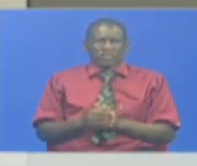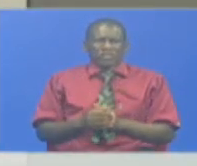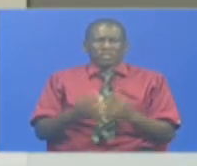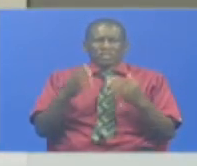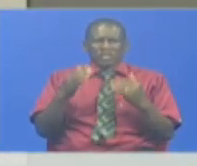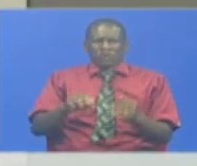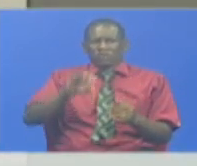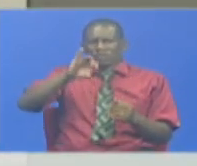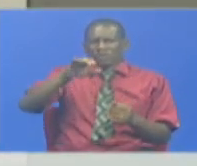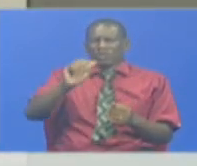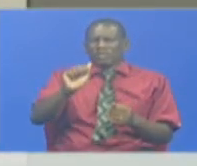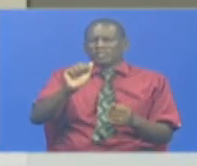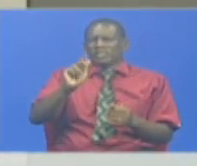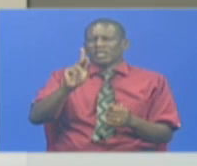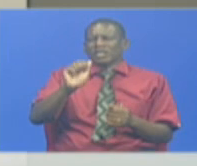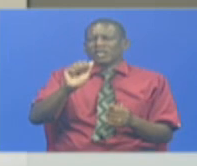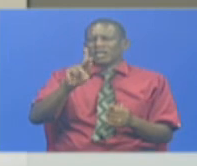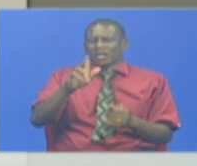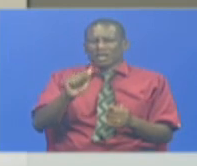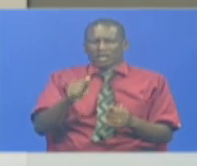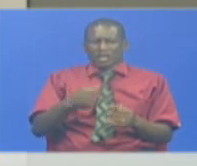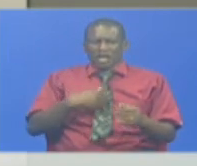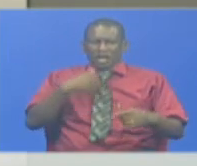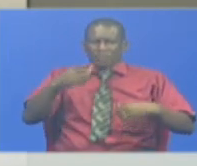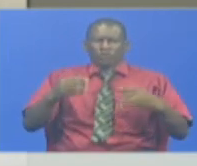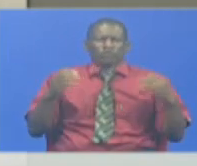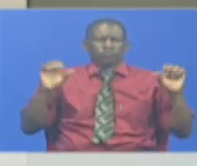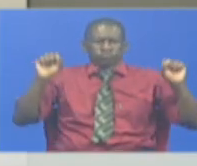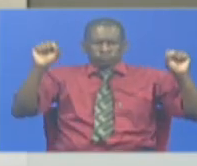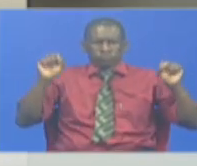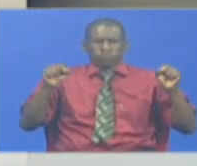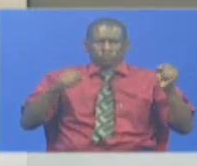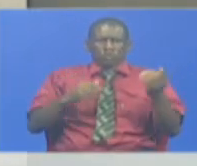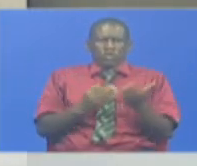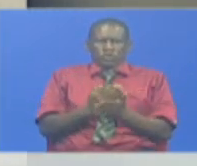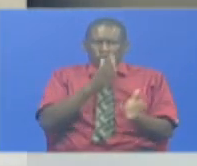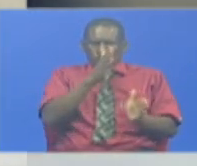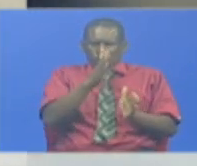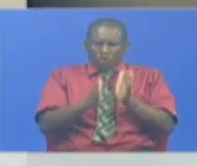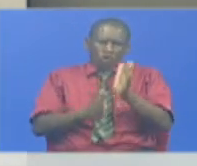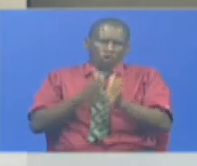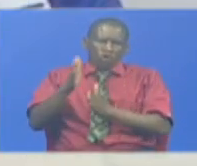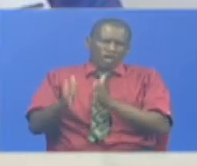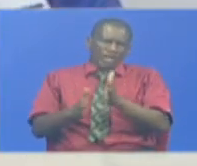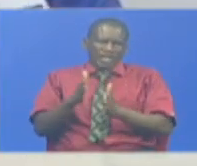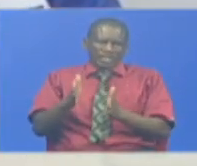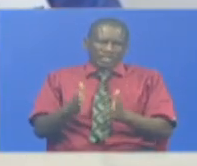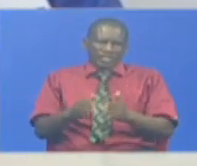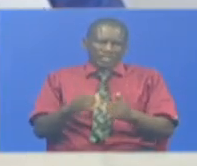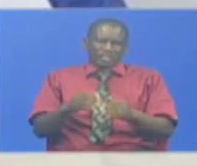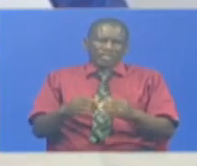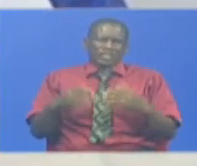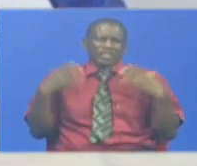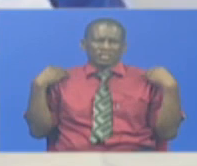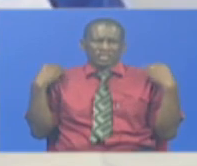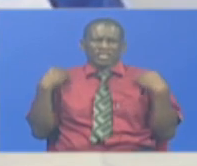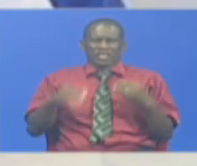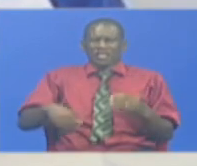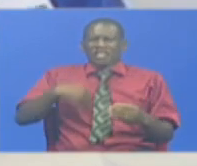Jakaka, as he is known, has been keeping fit through organized online workouts with his teammates. Kila siku tunatumiwa